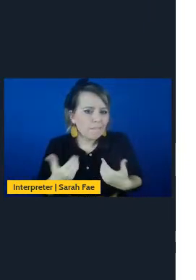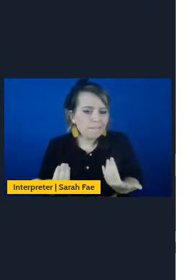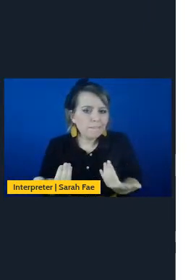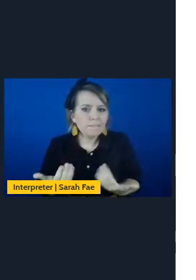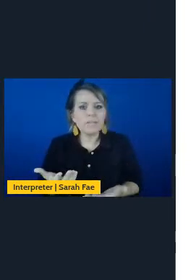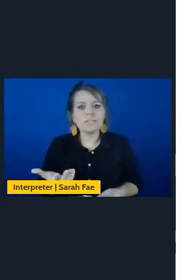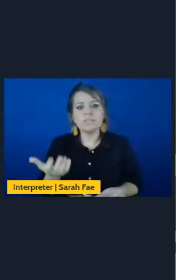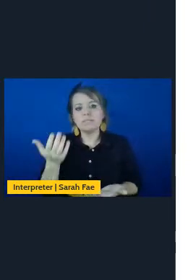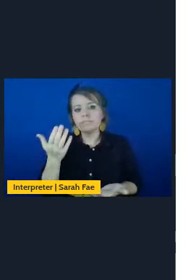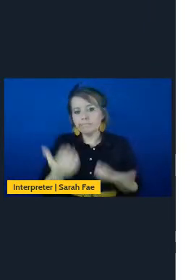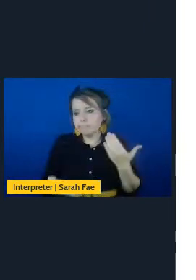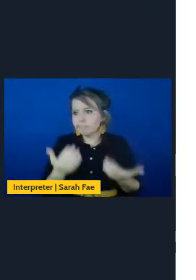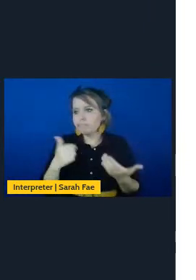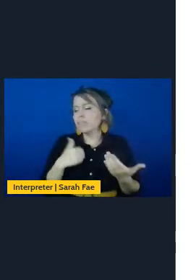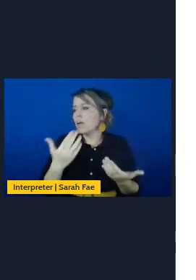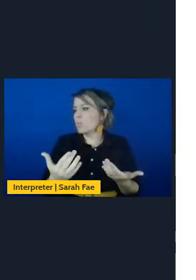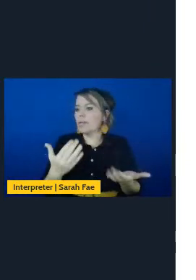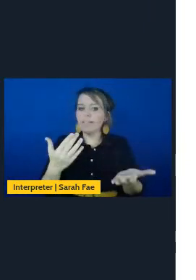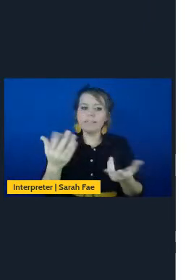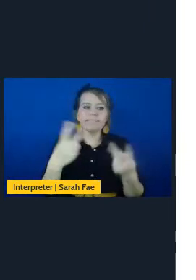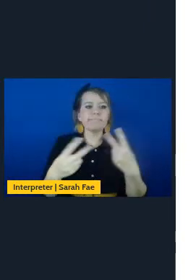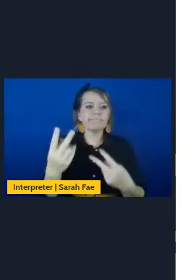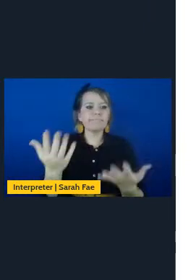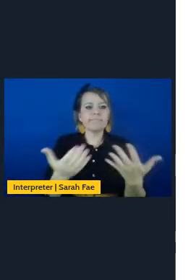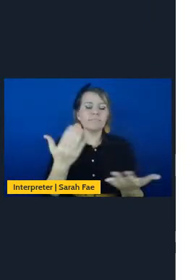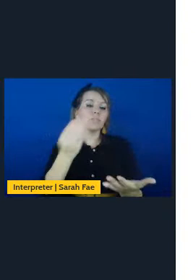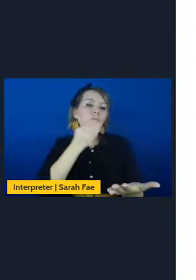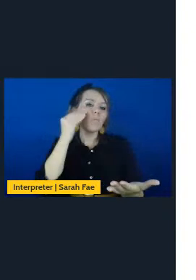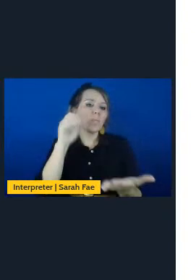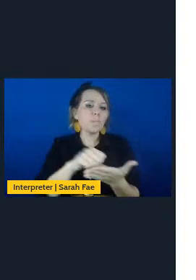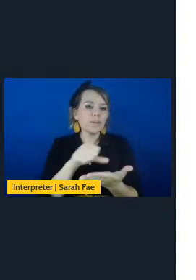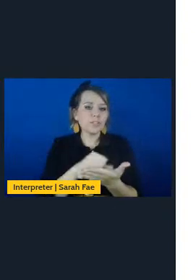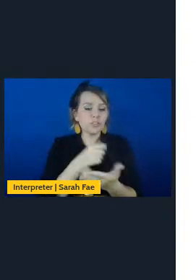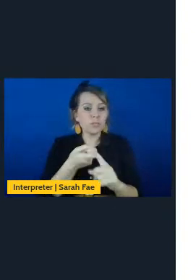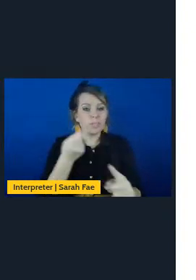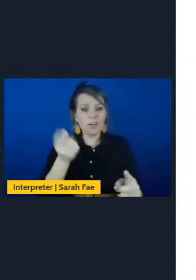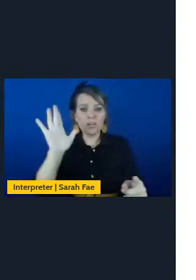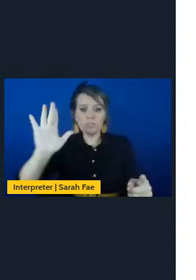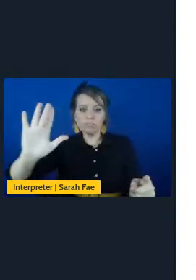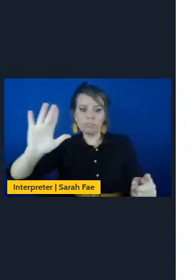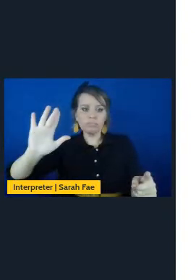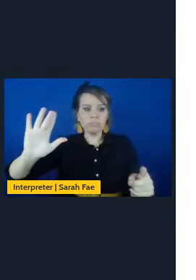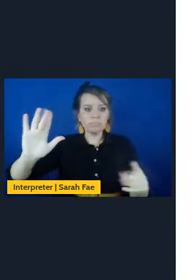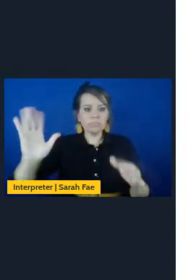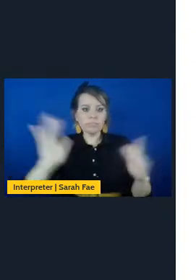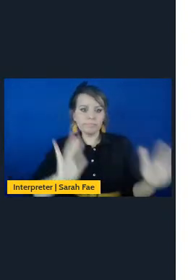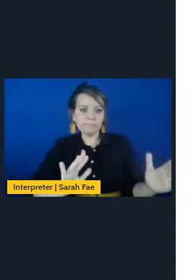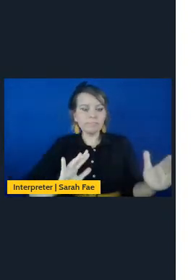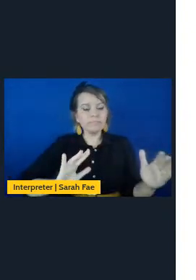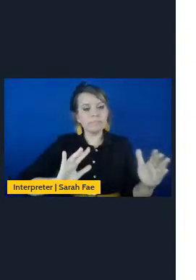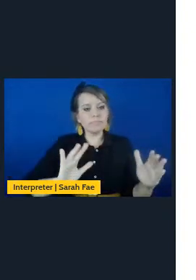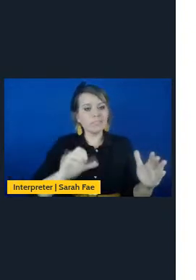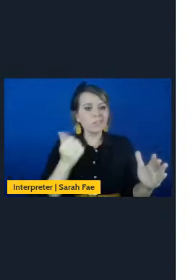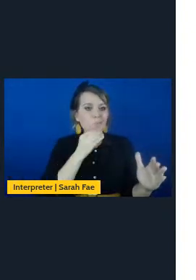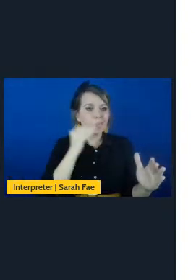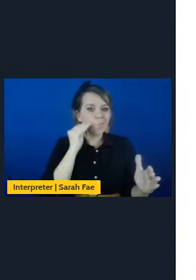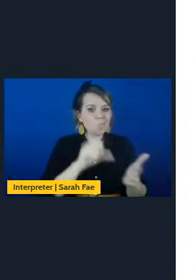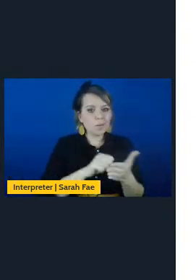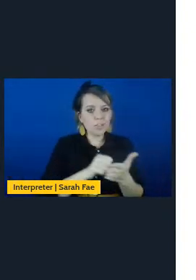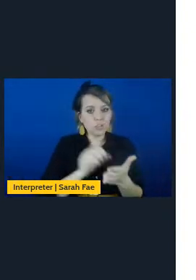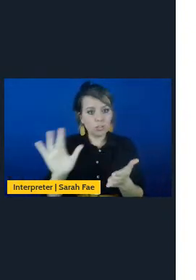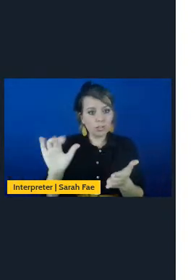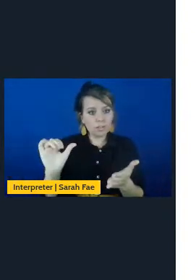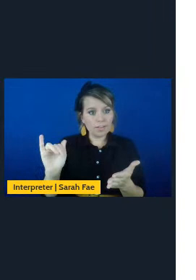Management Console homepage. From there, I'll navigate to EC2 homepage and click on Instances